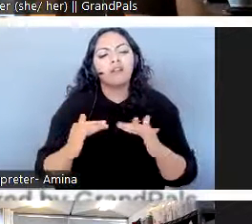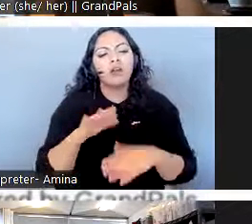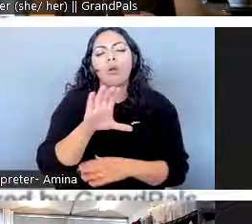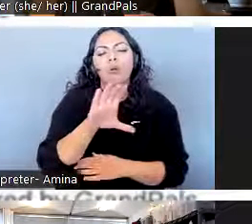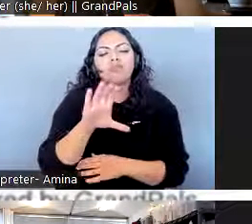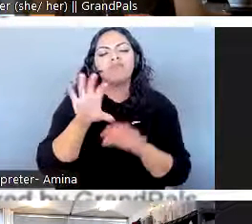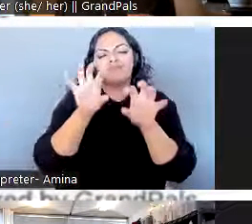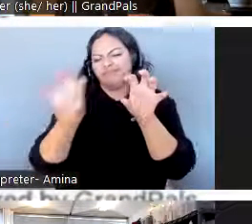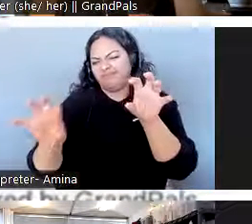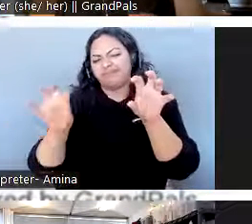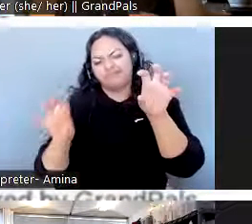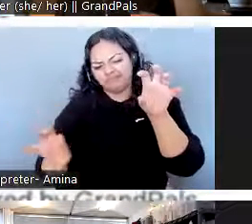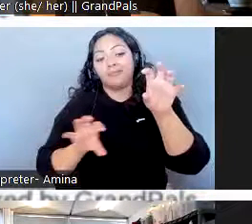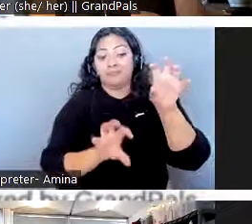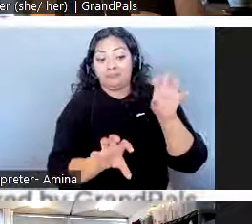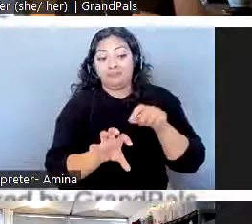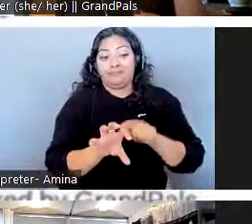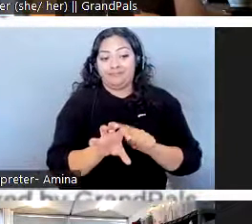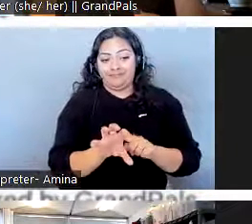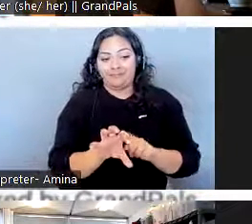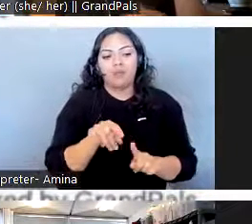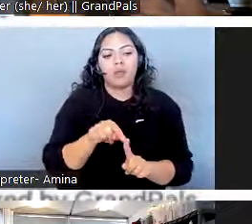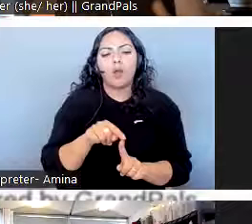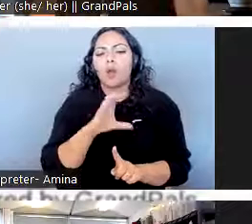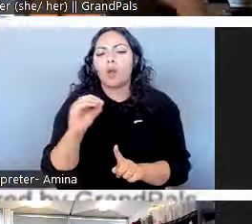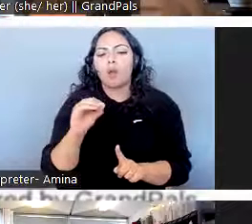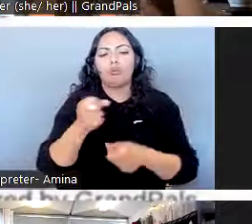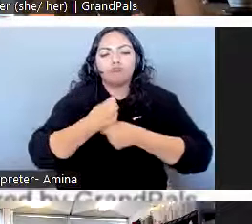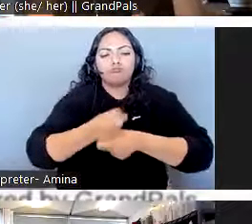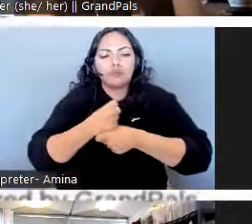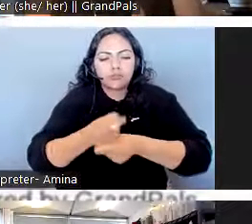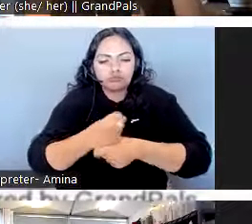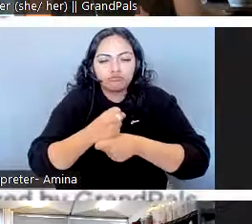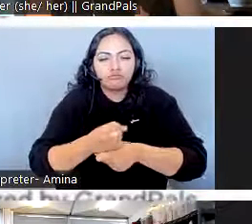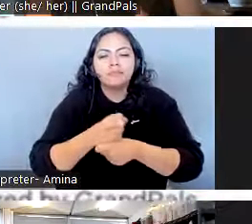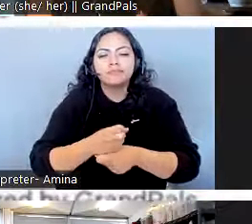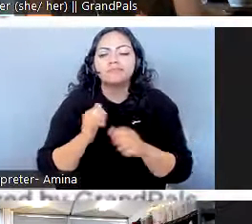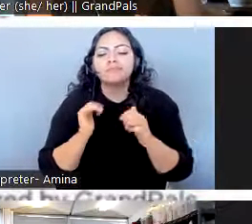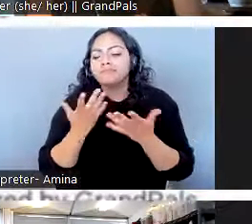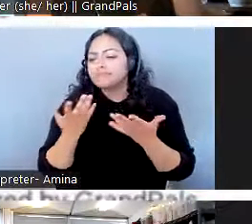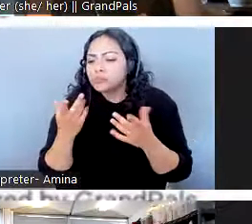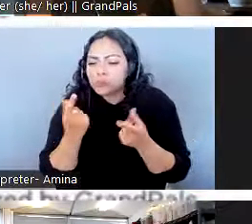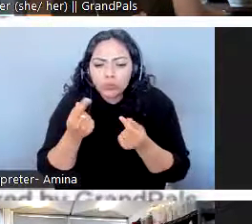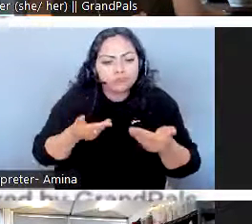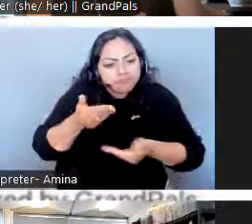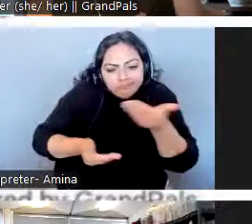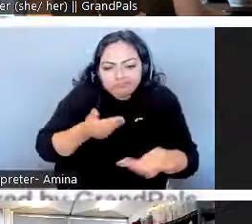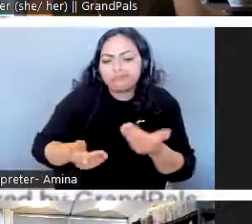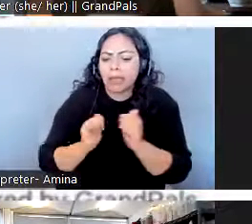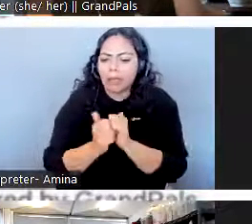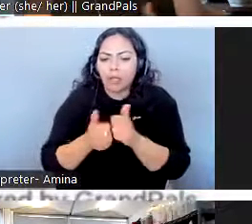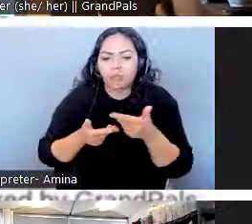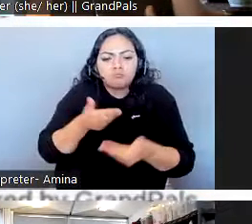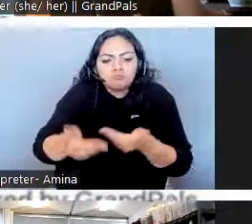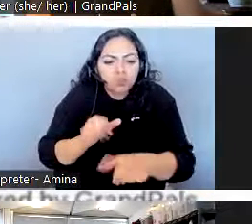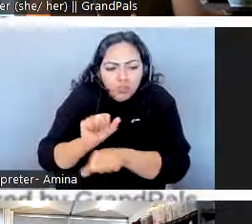establish what they want to achieve together and how they want it to work. And then that program runs and wraps up with that celebration. So